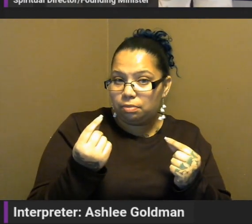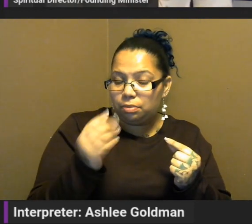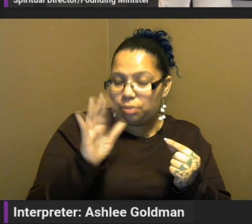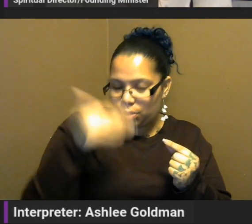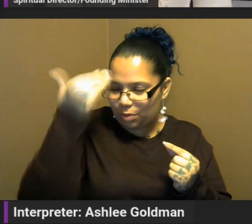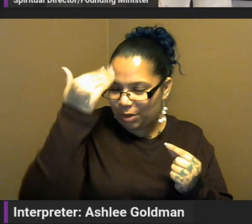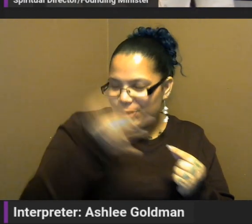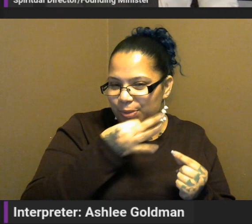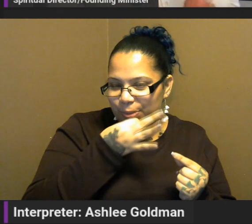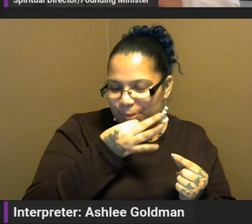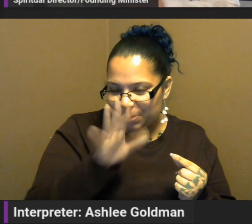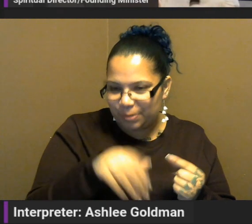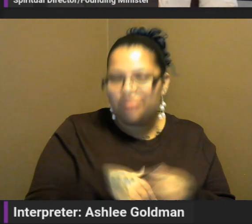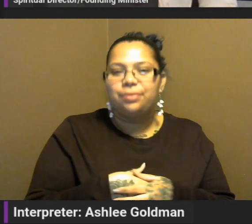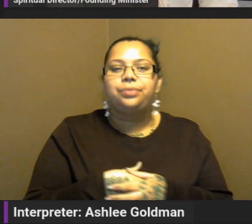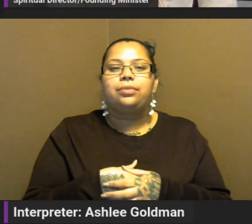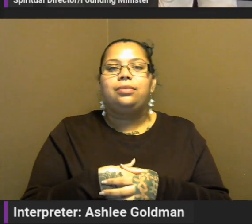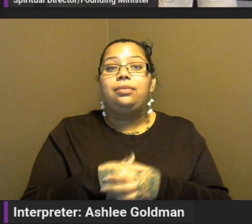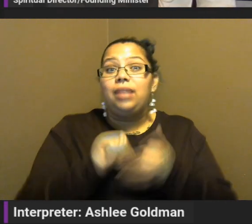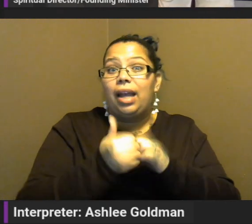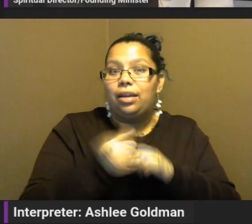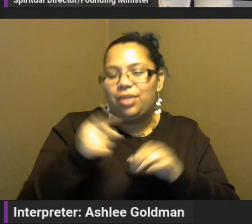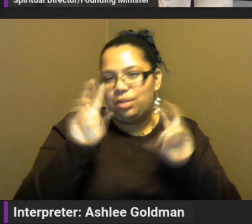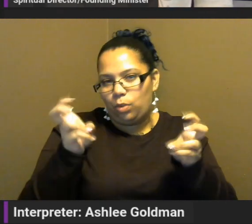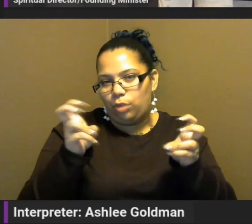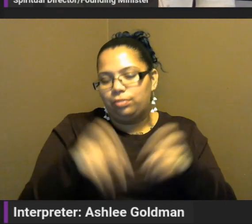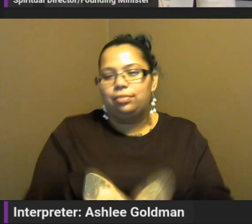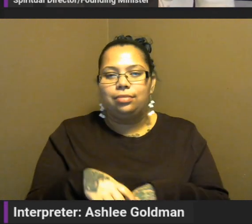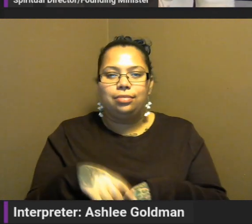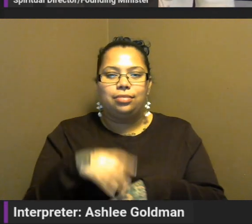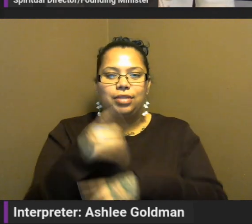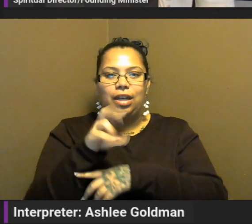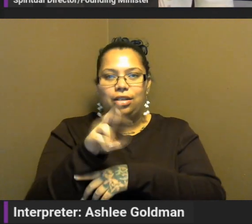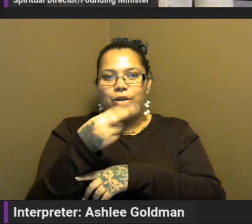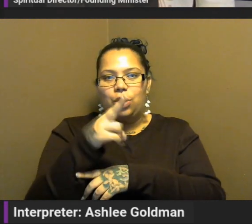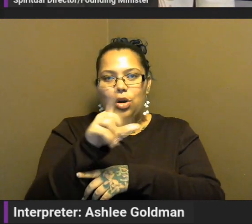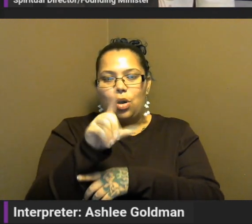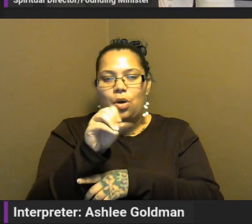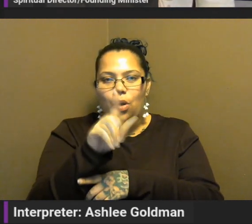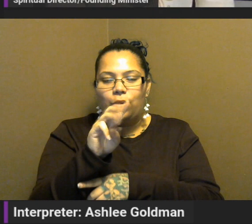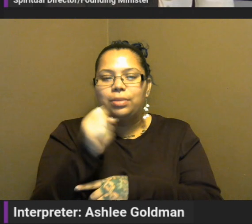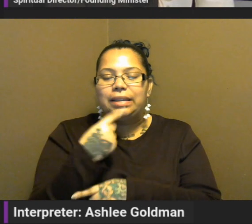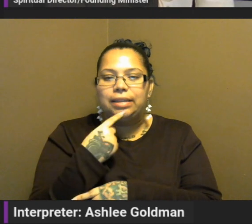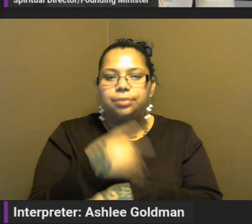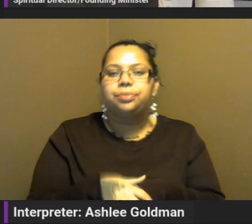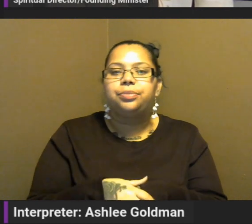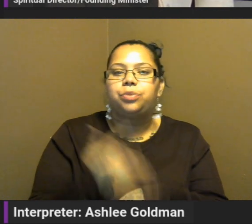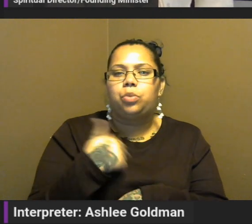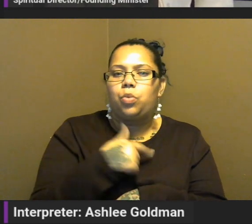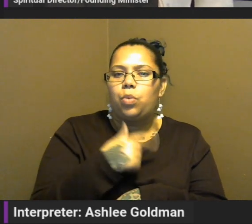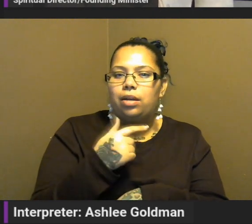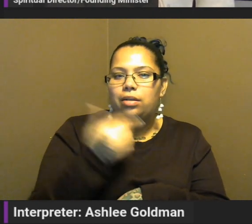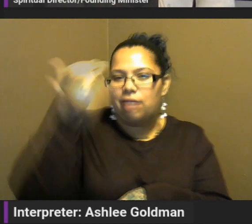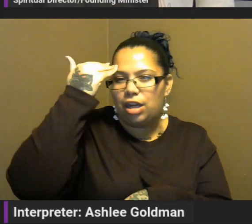momentarily, by way of this quote from Dr. Holmes, we become conscious of darkness,